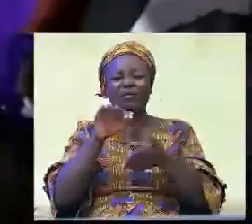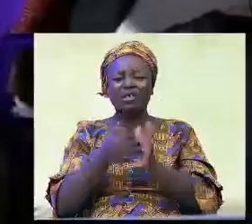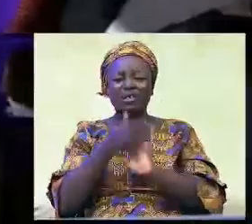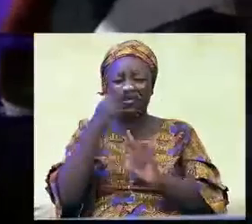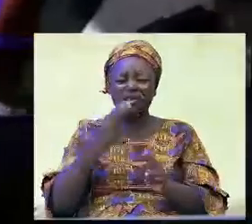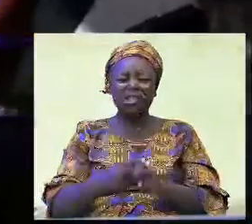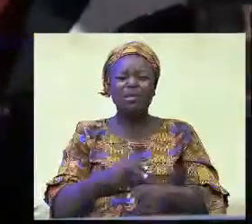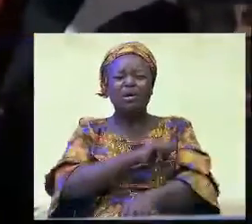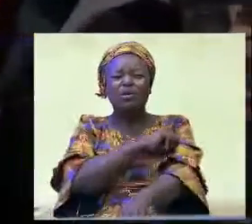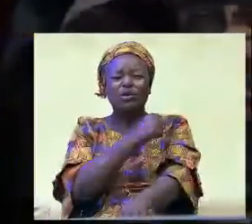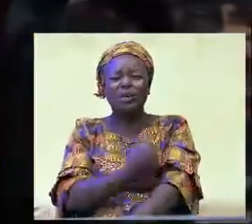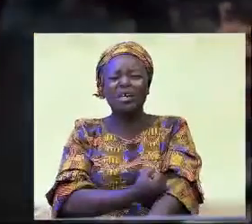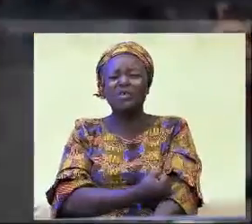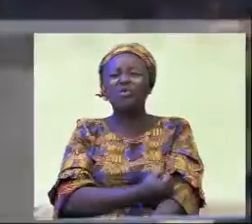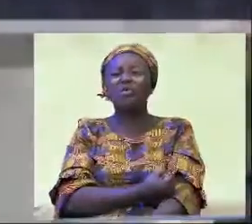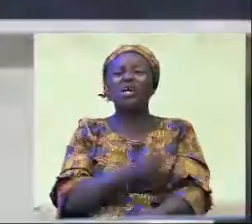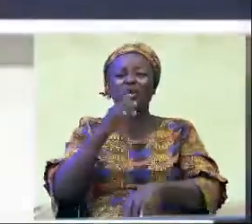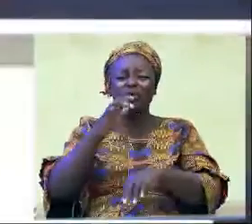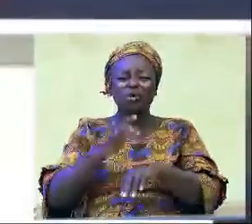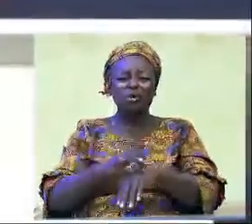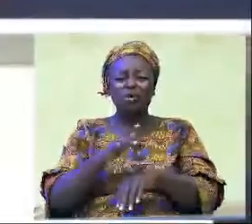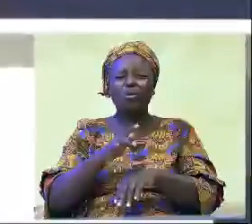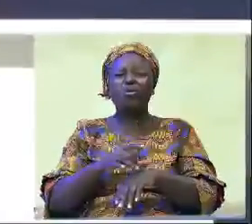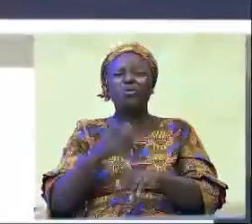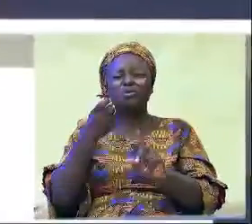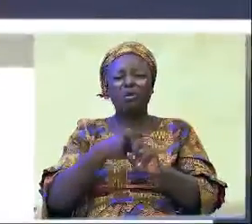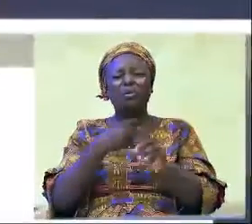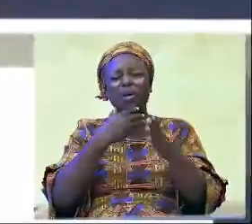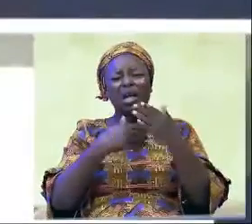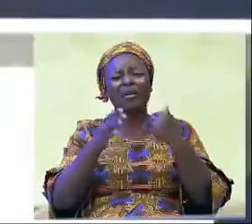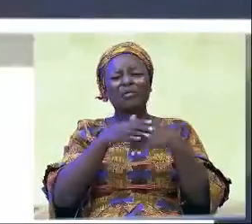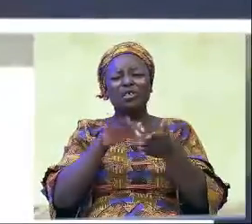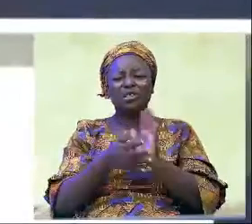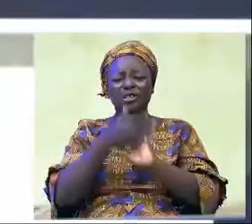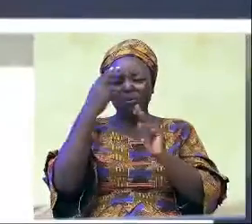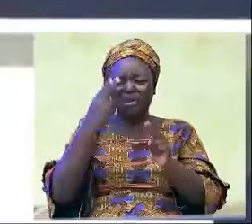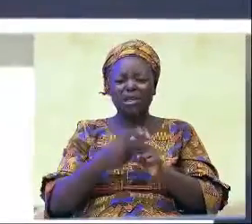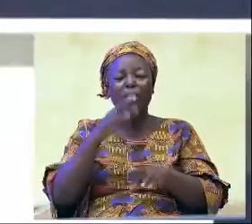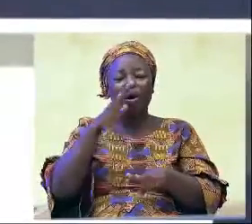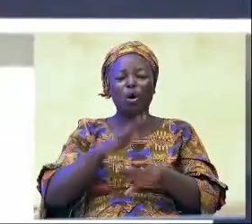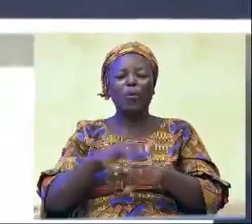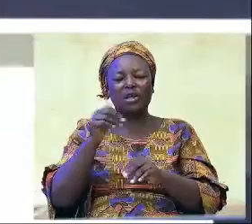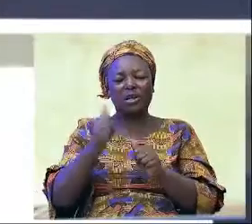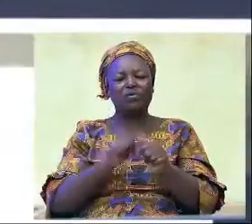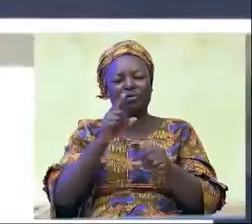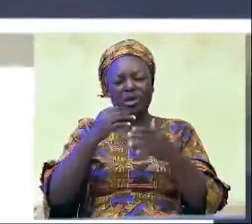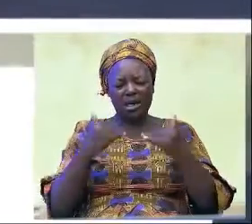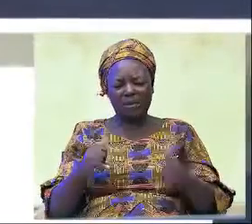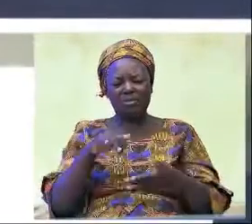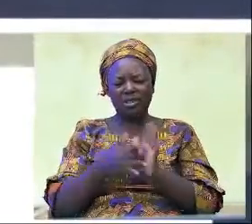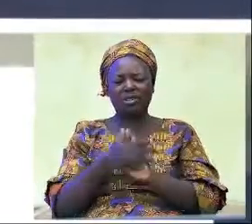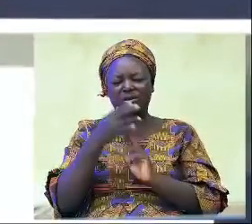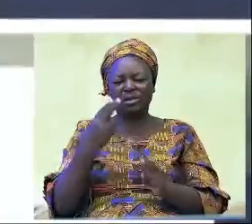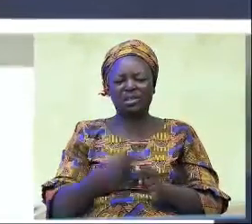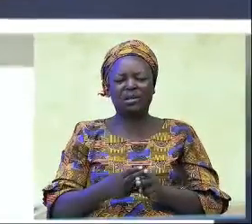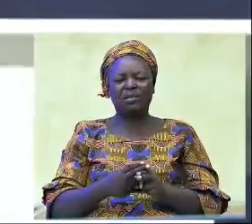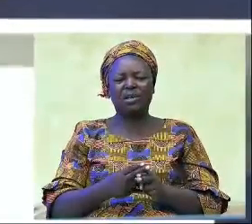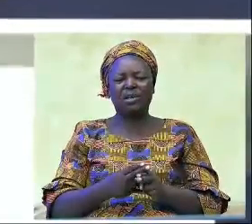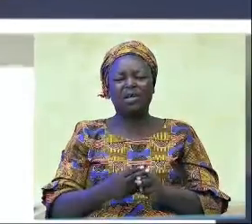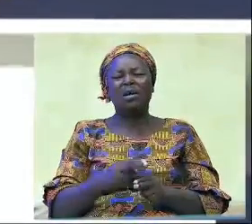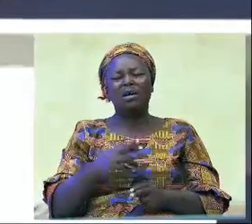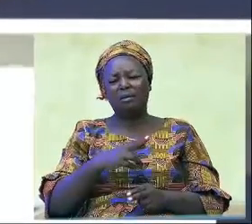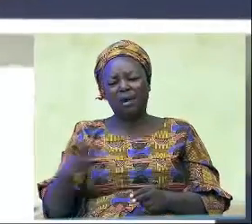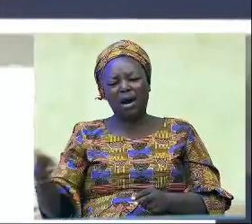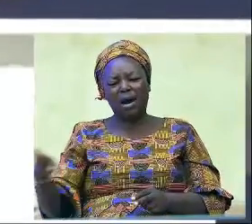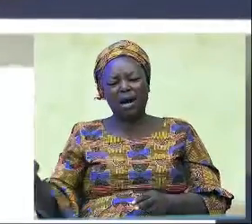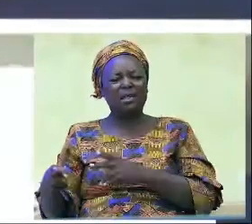from heaven. Supernatural touch and virtue from heaven upon everyone